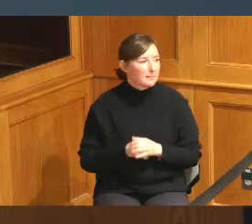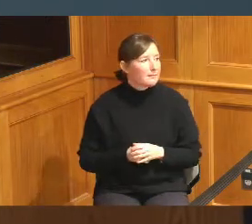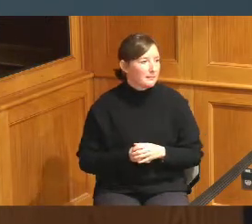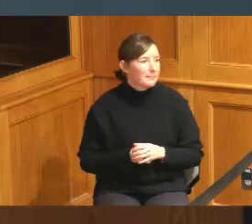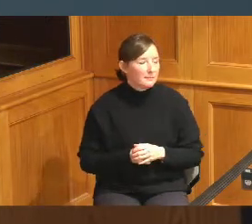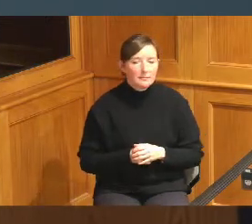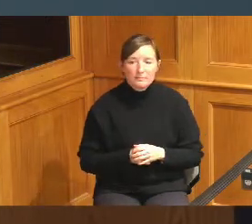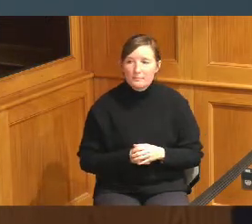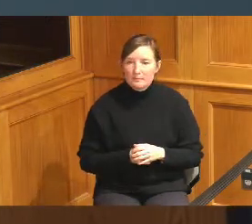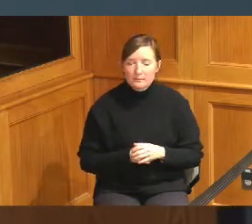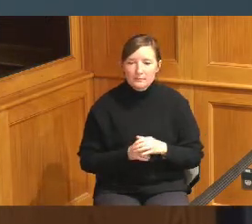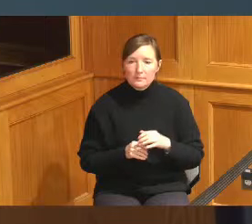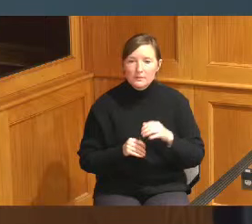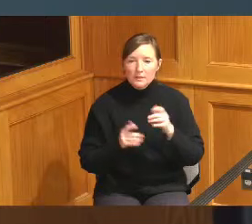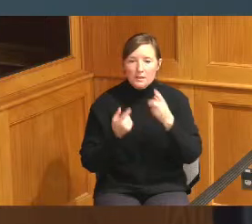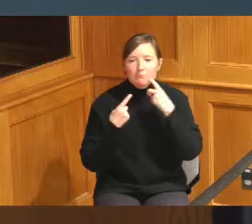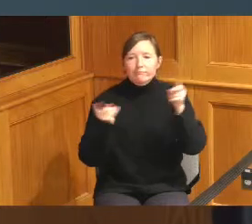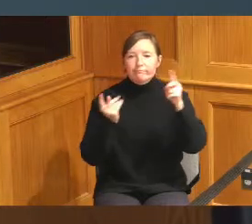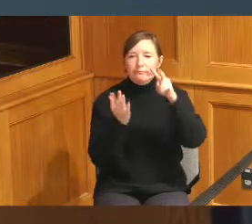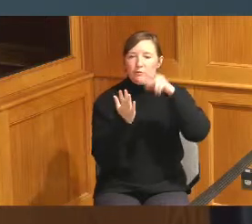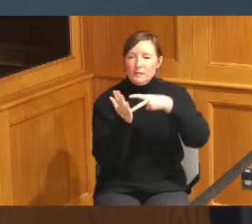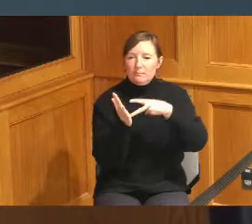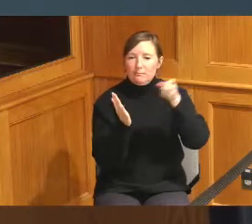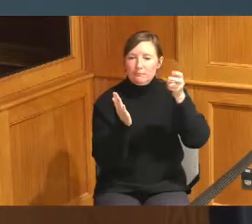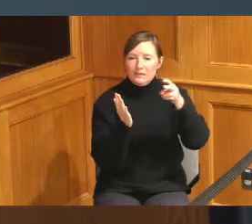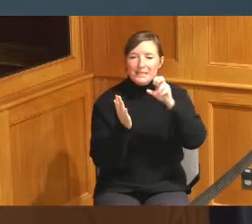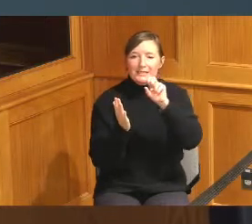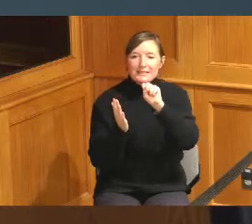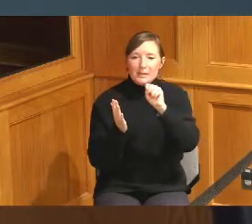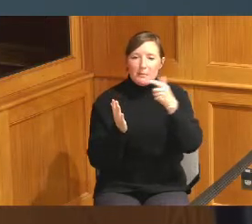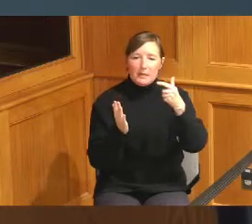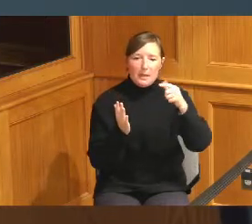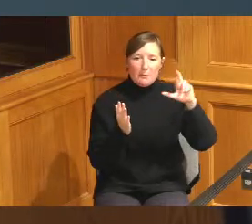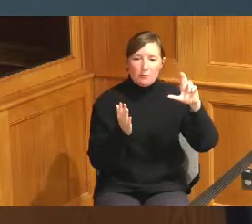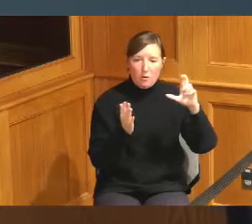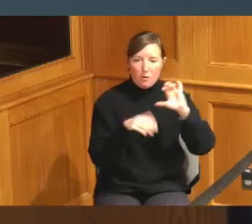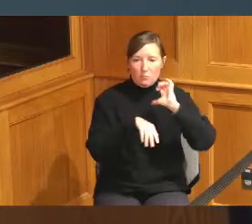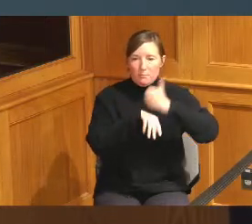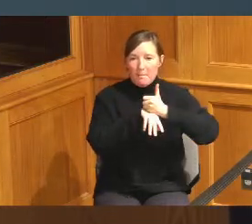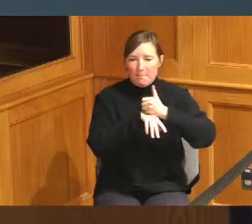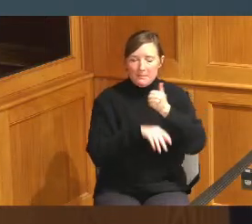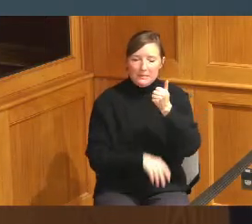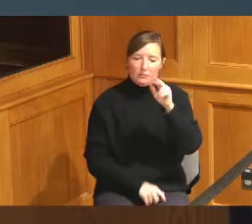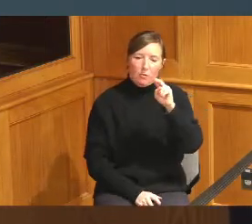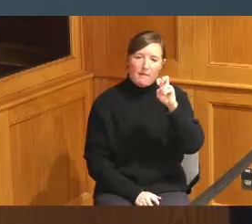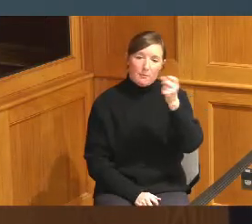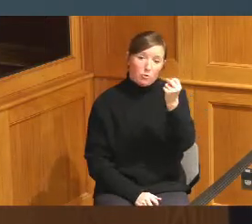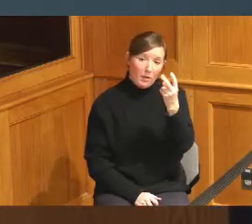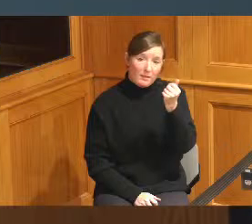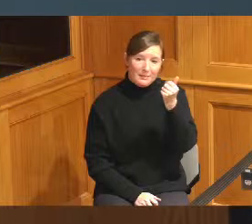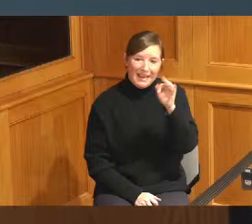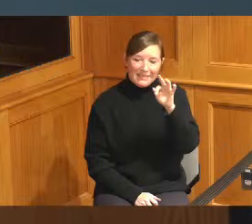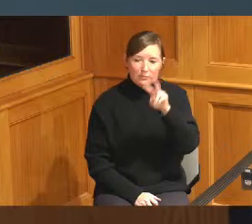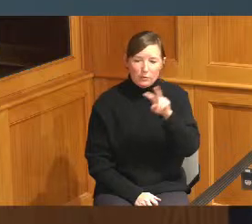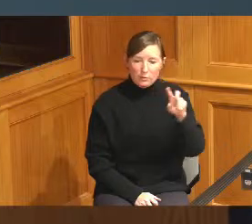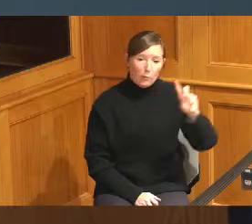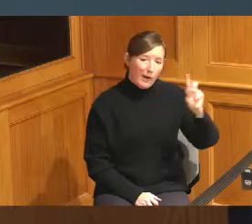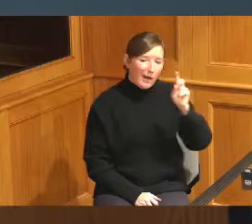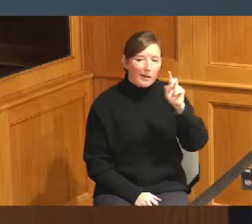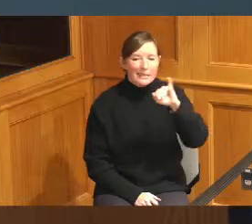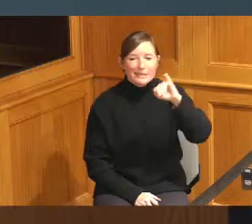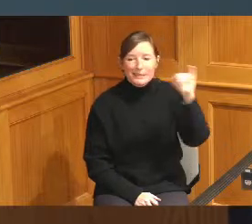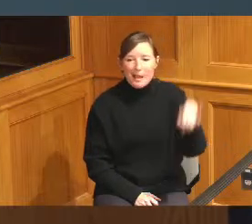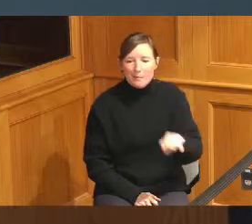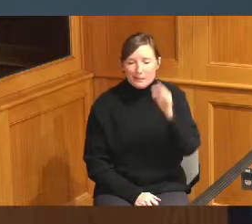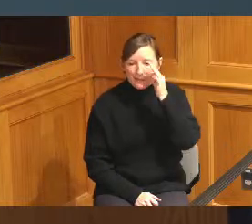Okay. Whereas Sigma Gamma Rho Incorporated was founded on November 12, 1922 in Indianapolis, Indiana